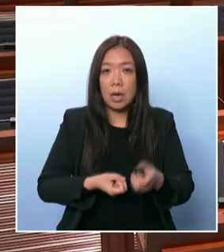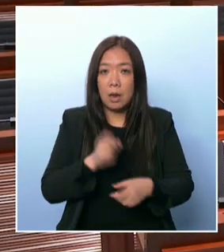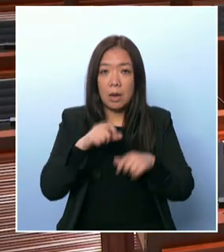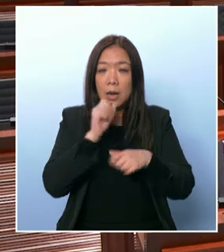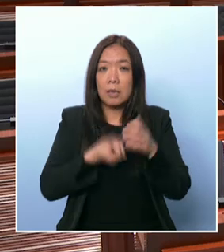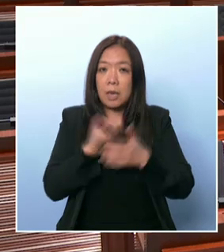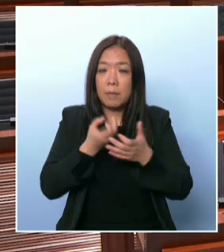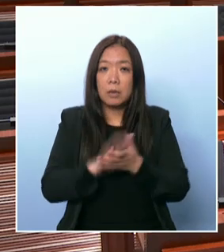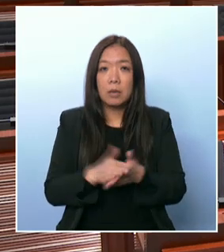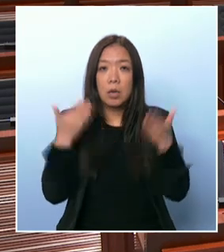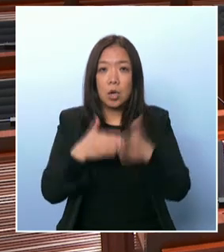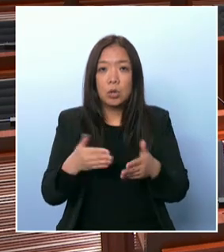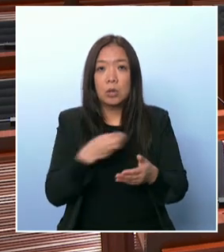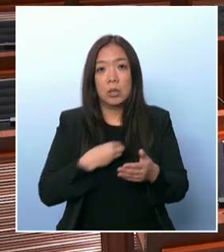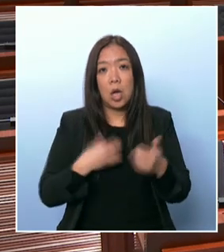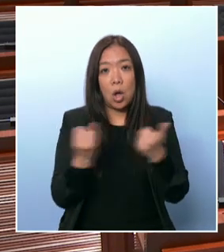to Professor Zhong?